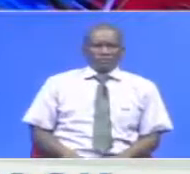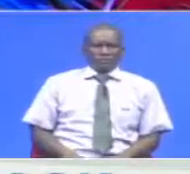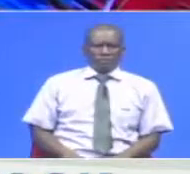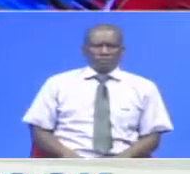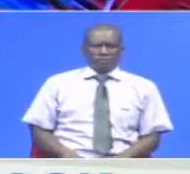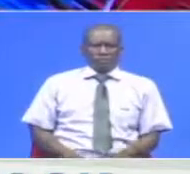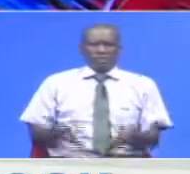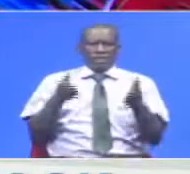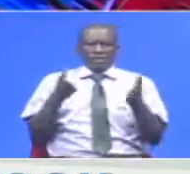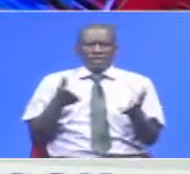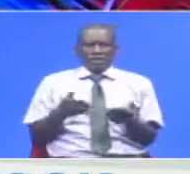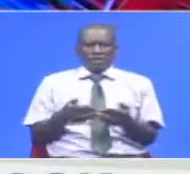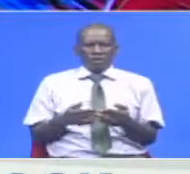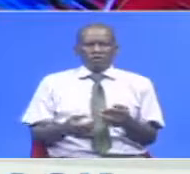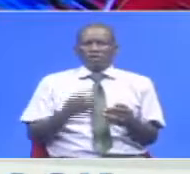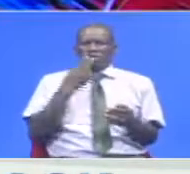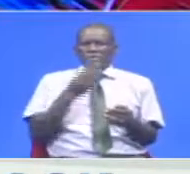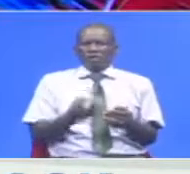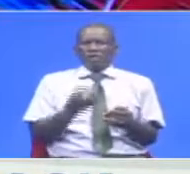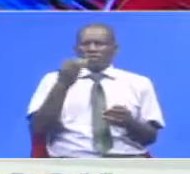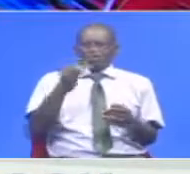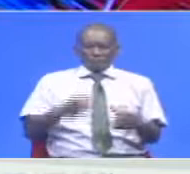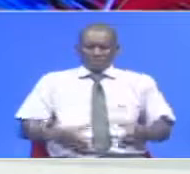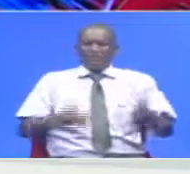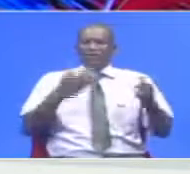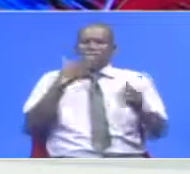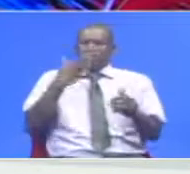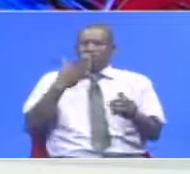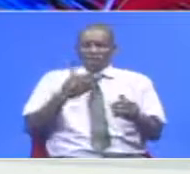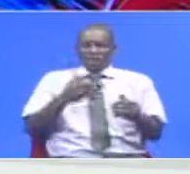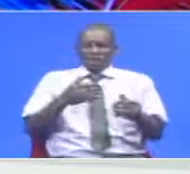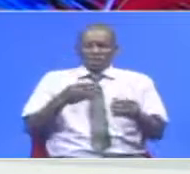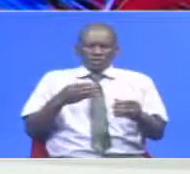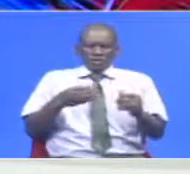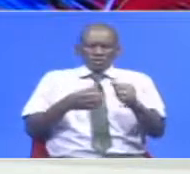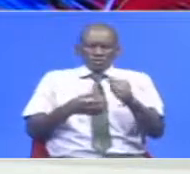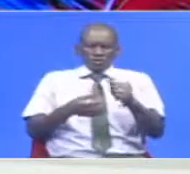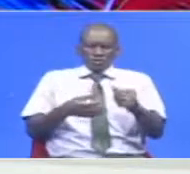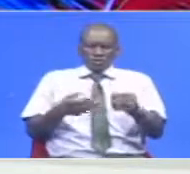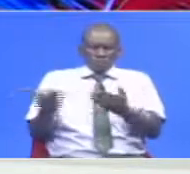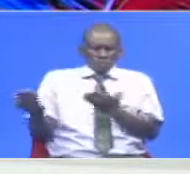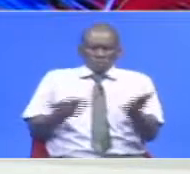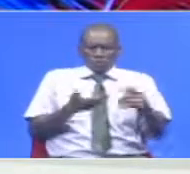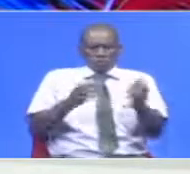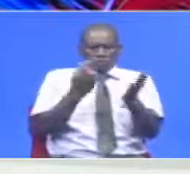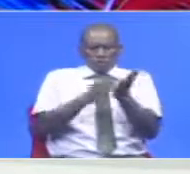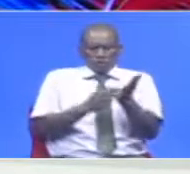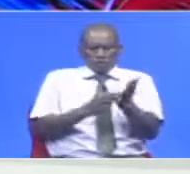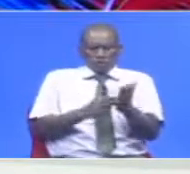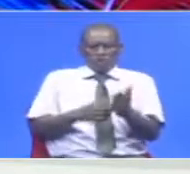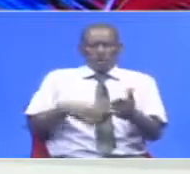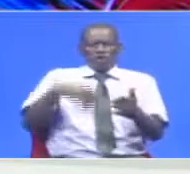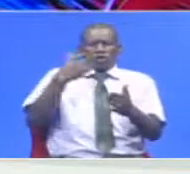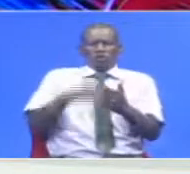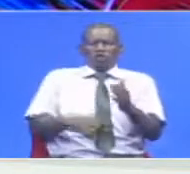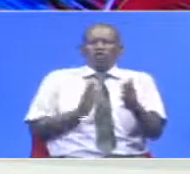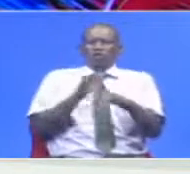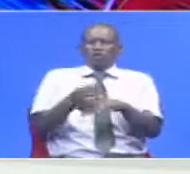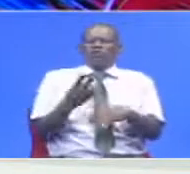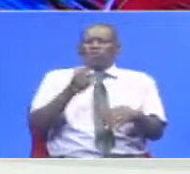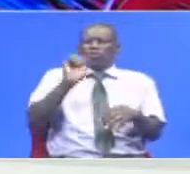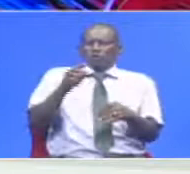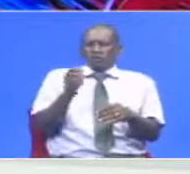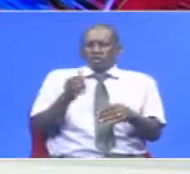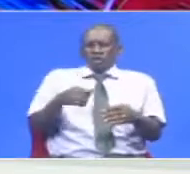And elsewhere, 230 bags of sugar smuggled from Uganda, worth close to 1 million shillings, have been impounded by the Kenya Revenue